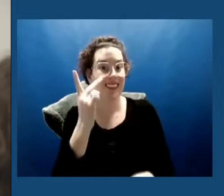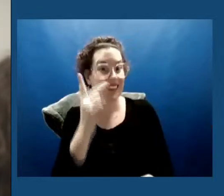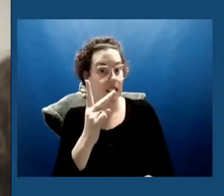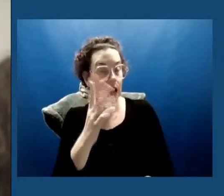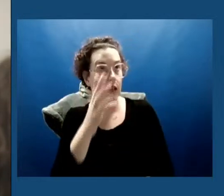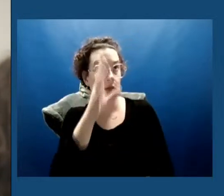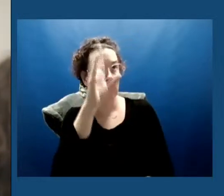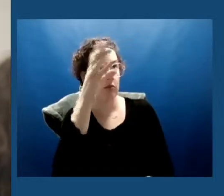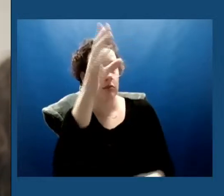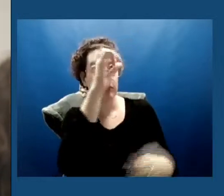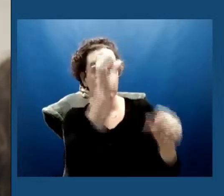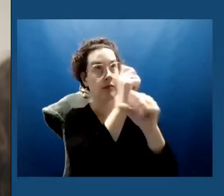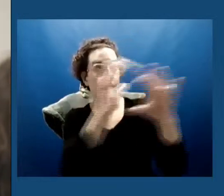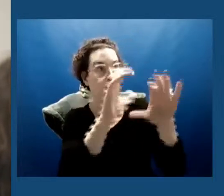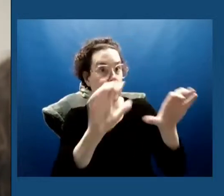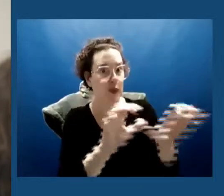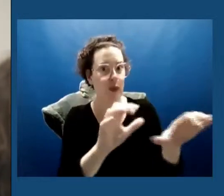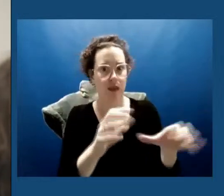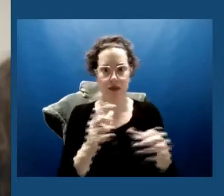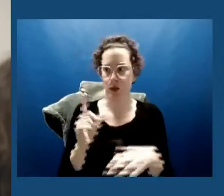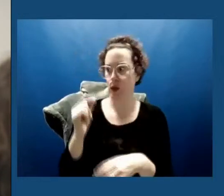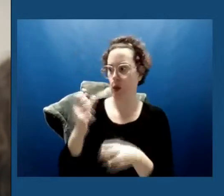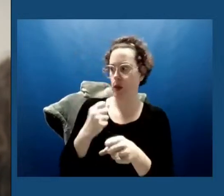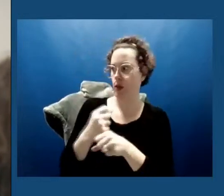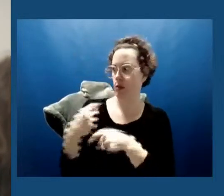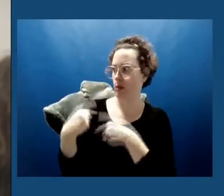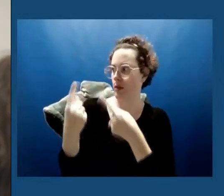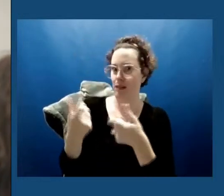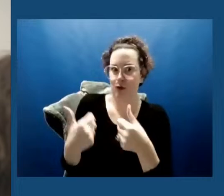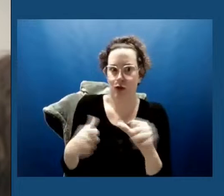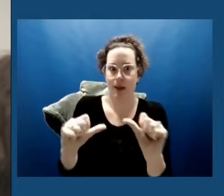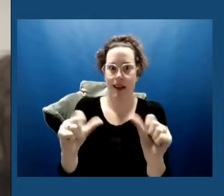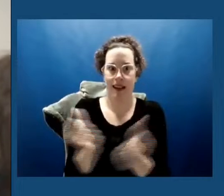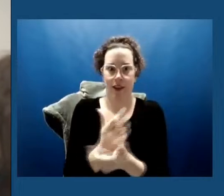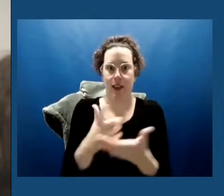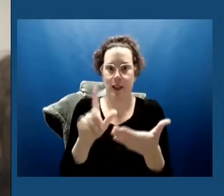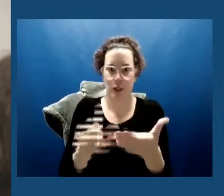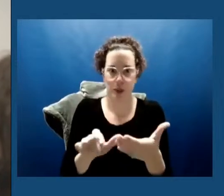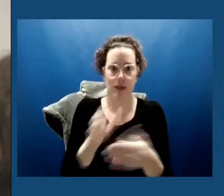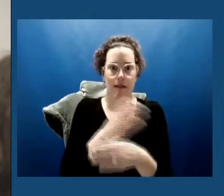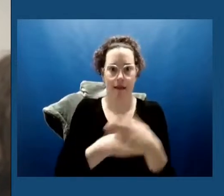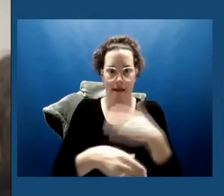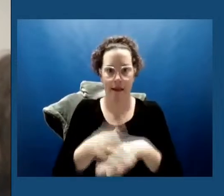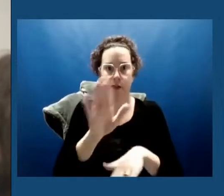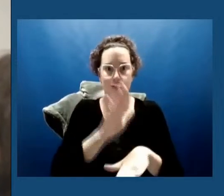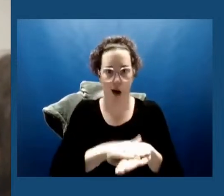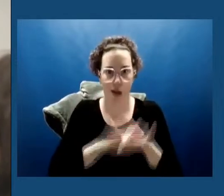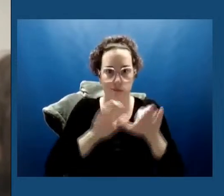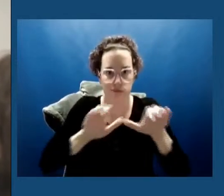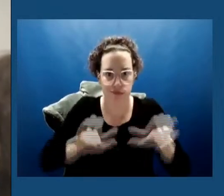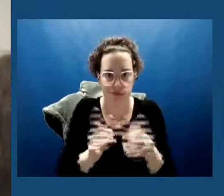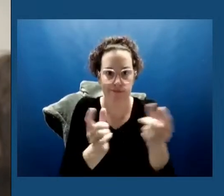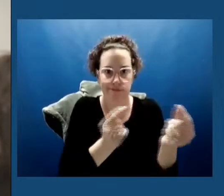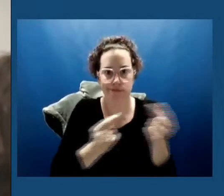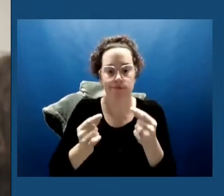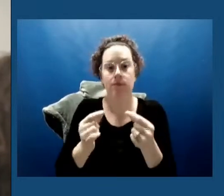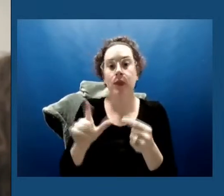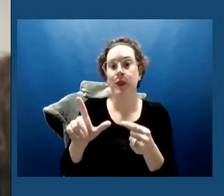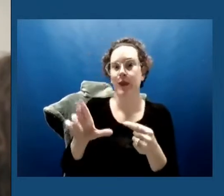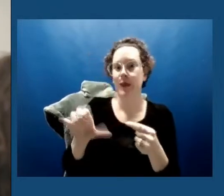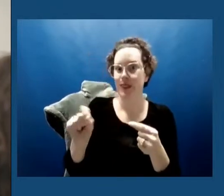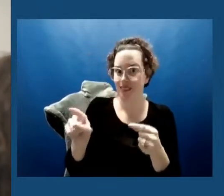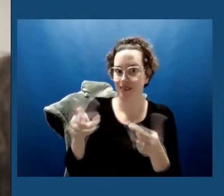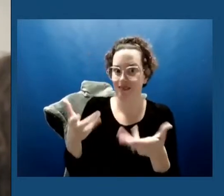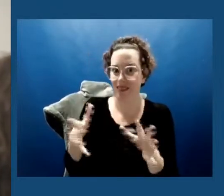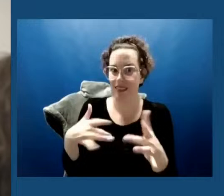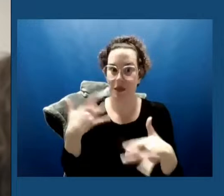20 years, tried to do that. Like, everything should be hands-on, and everything, like Lucas has said, that's what he was the most excited about and